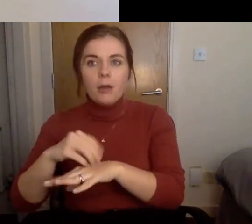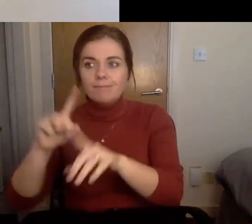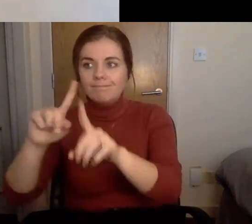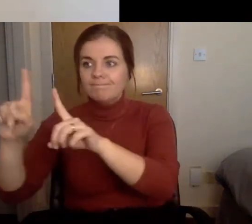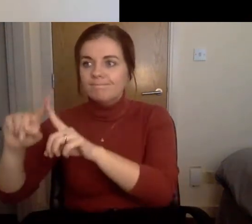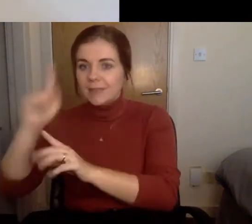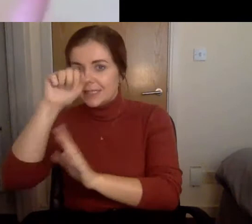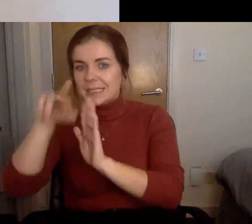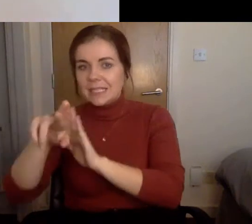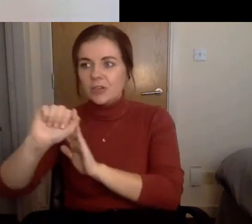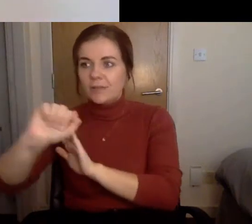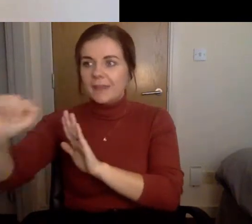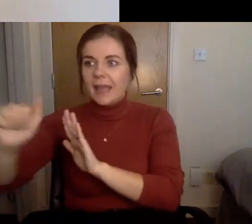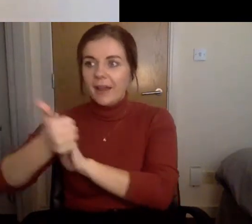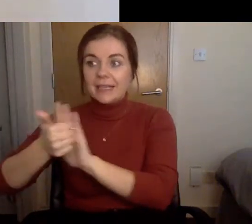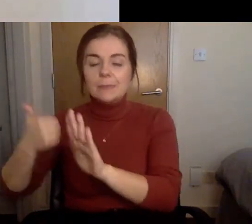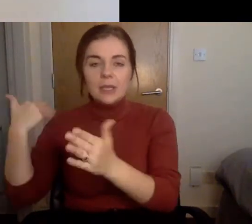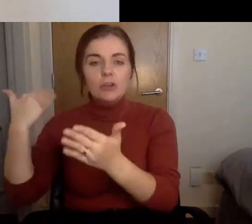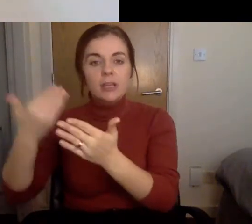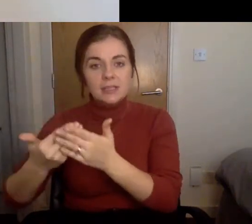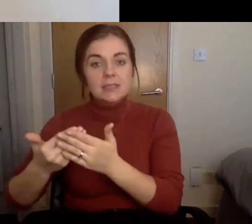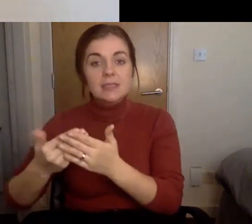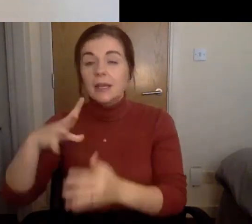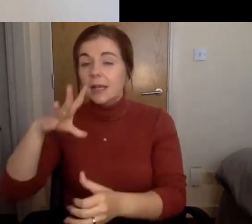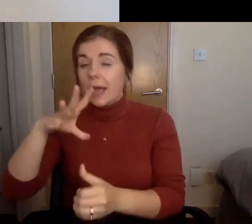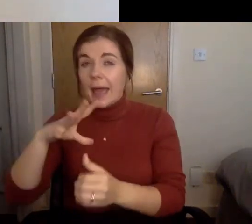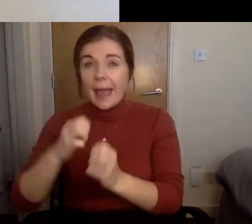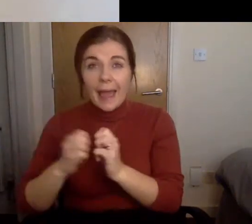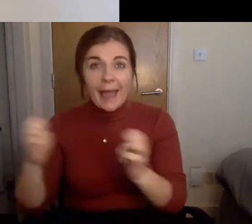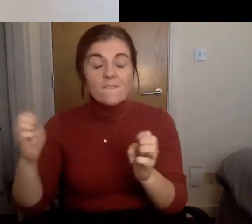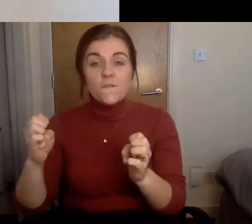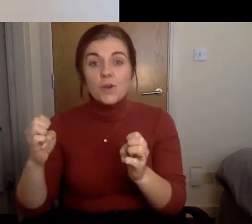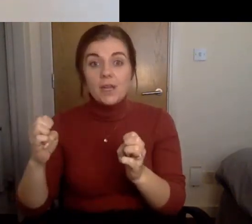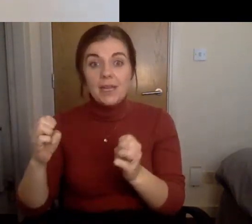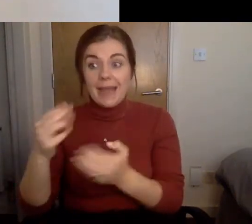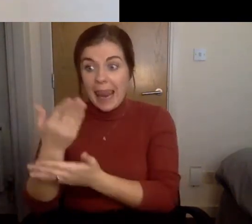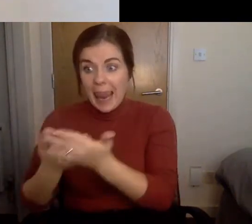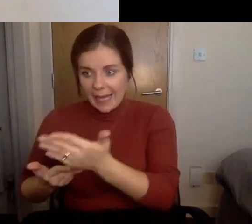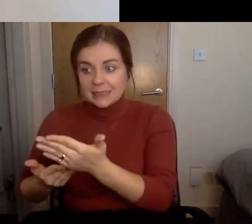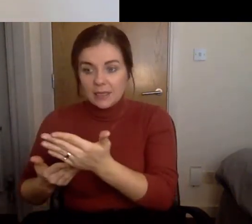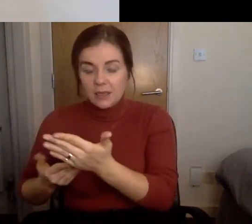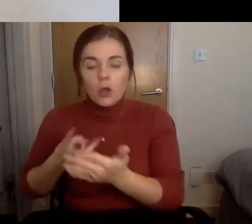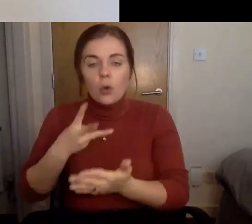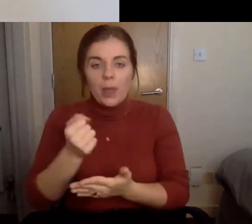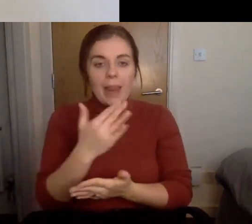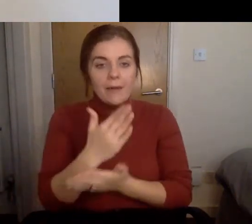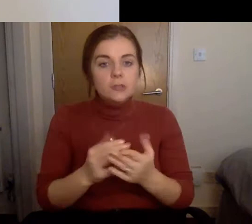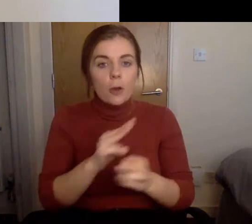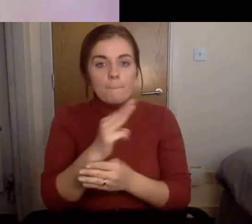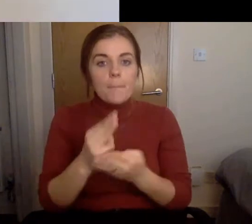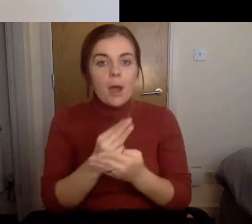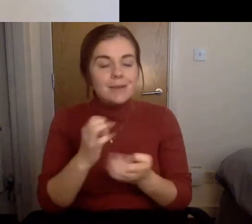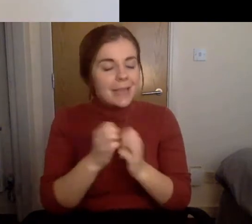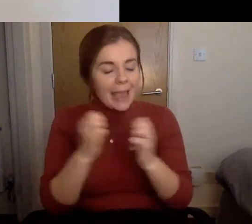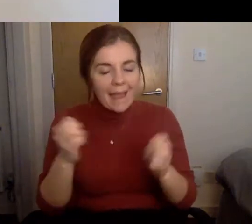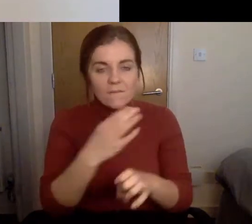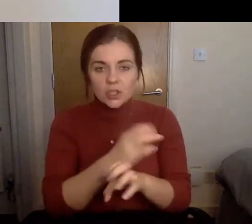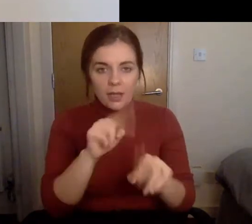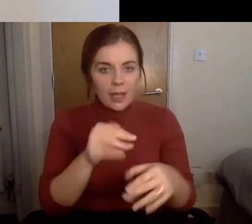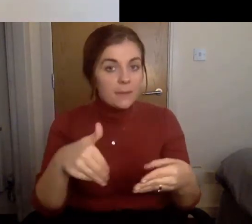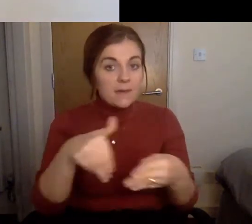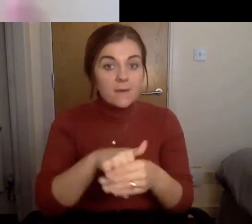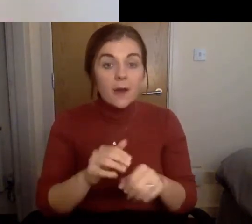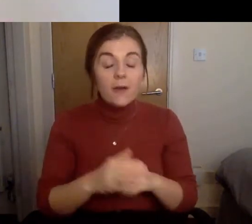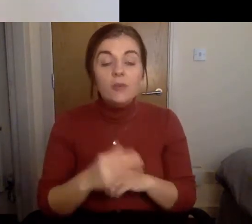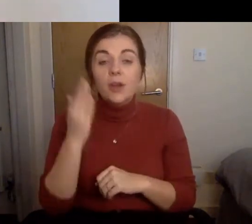like certainly some parts in every lesson, every child will be able to tune in. So at the end of last year, even